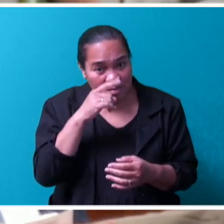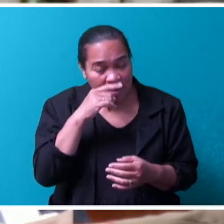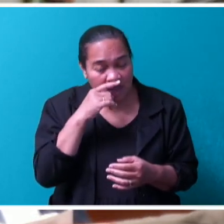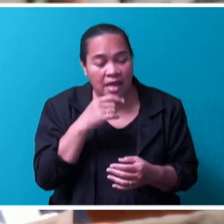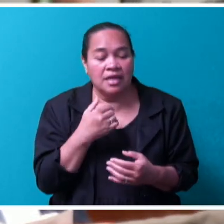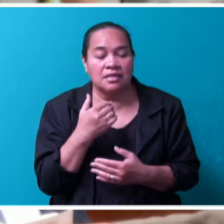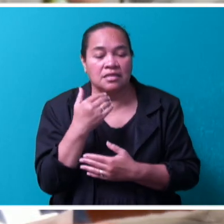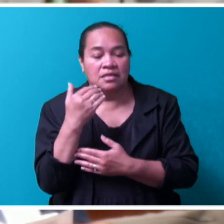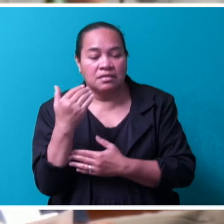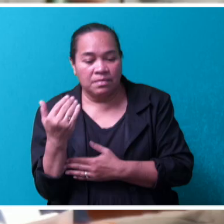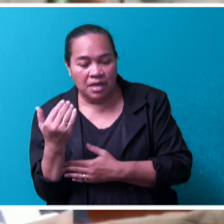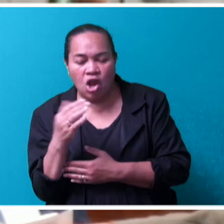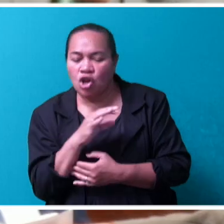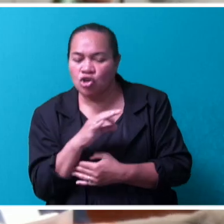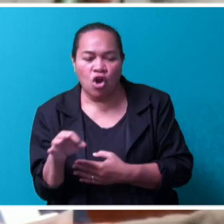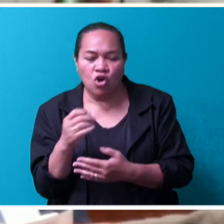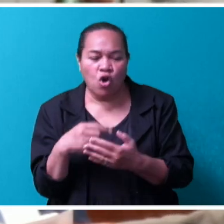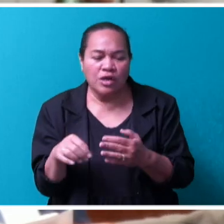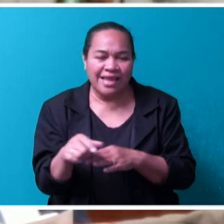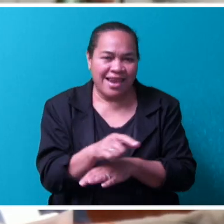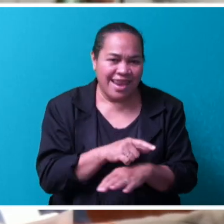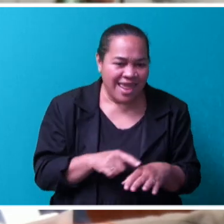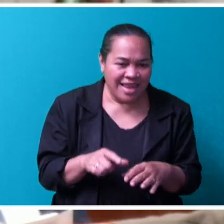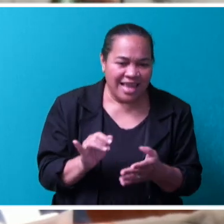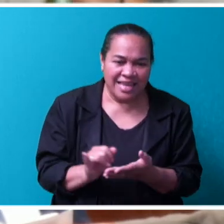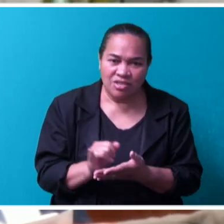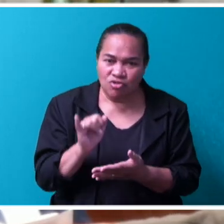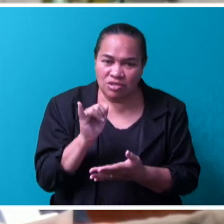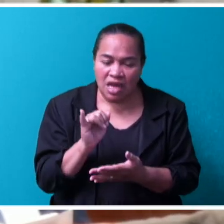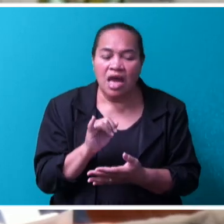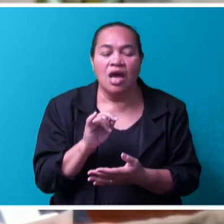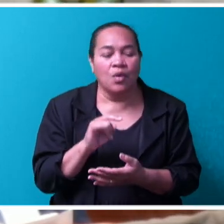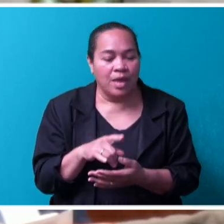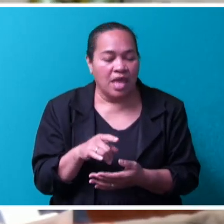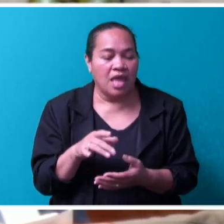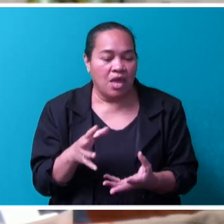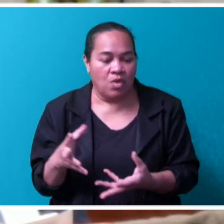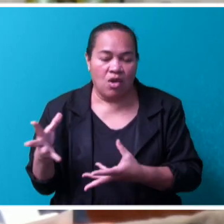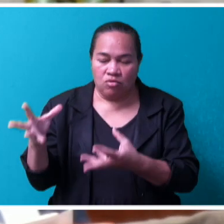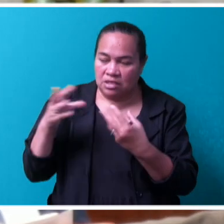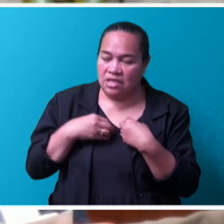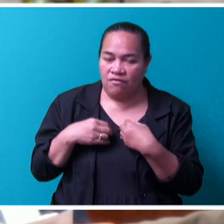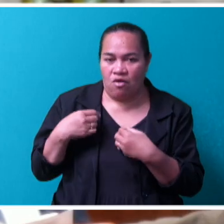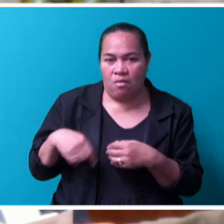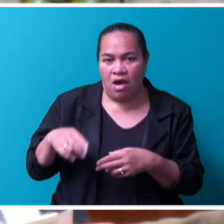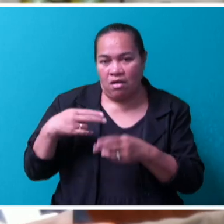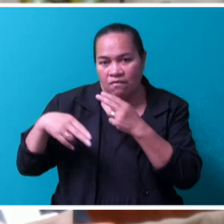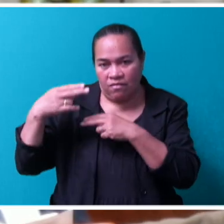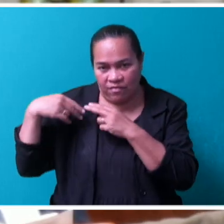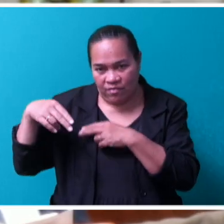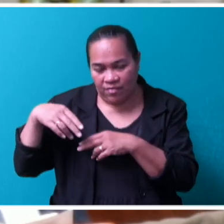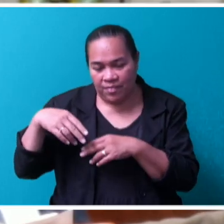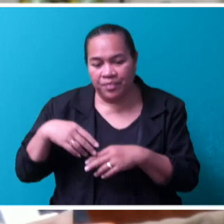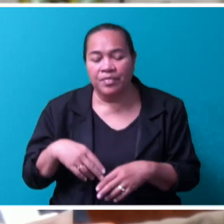rests not only in land and institutions inherited from our ancestors, but also